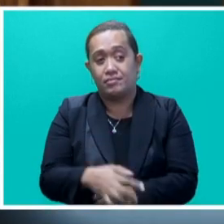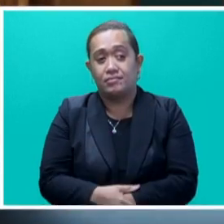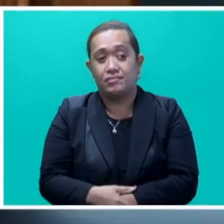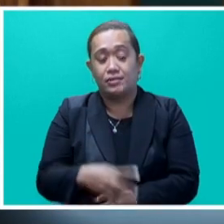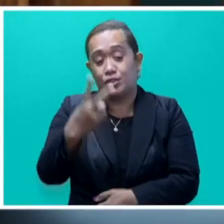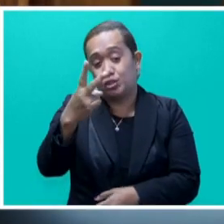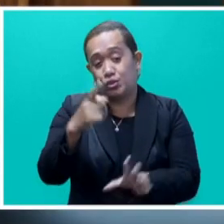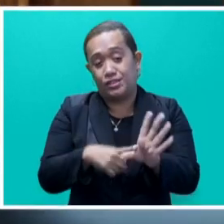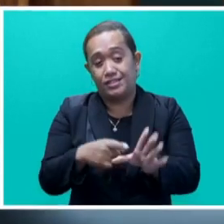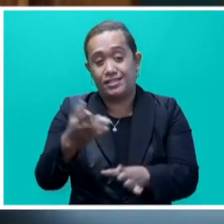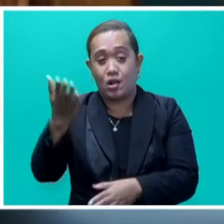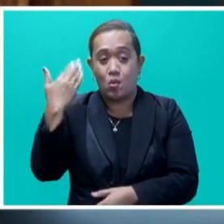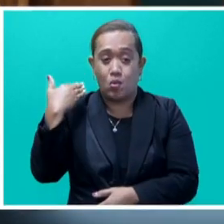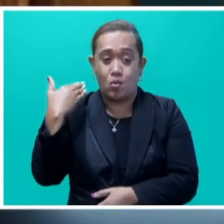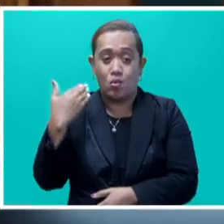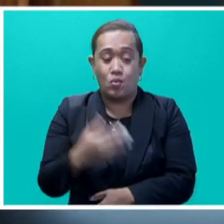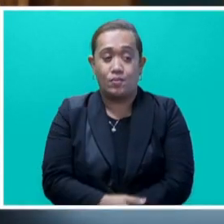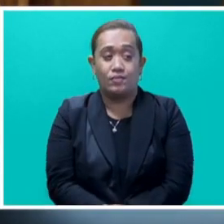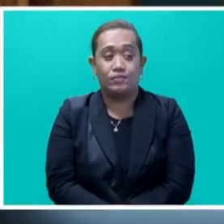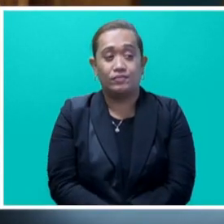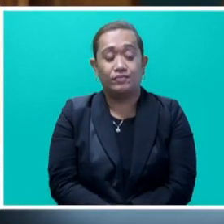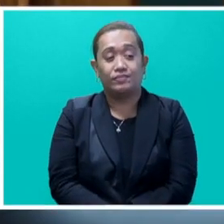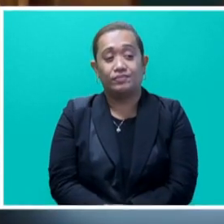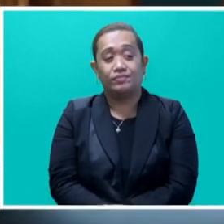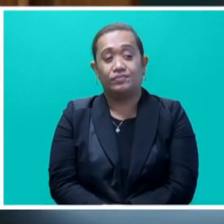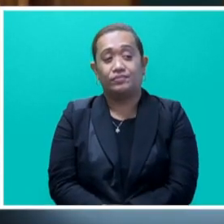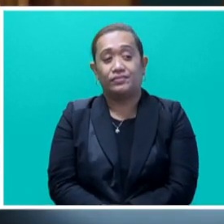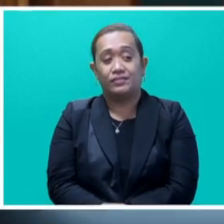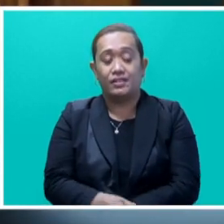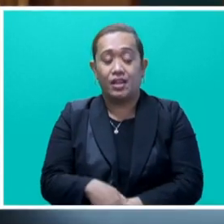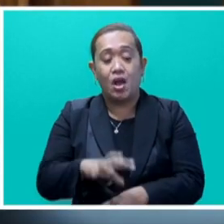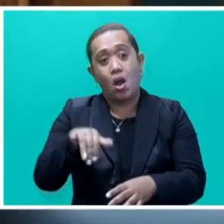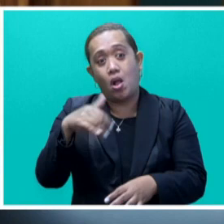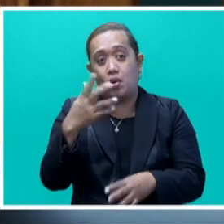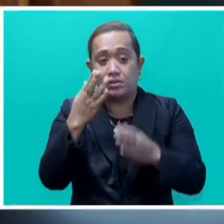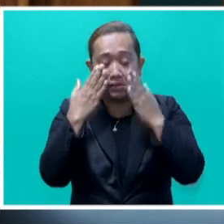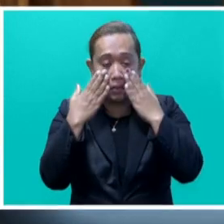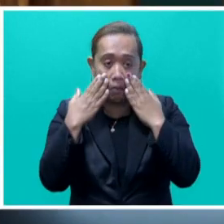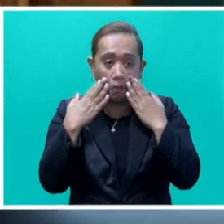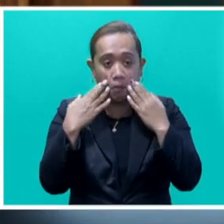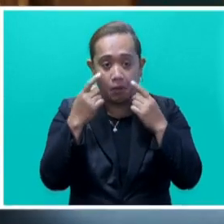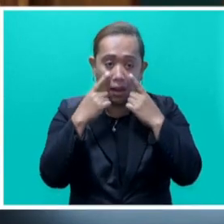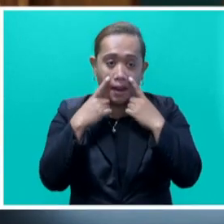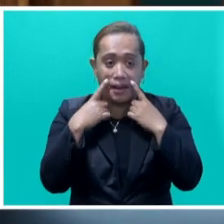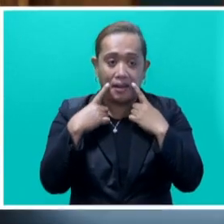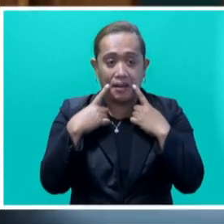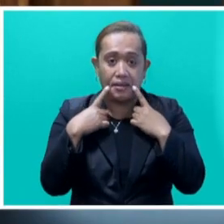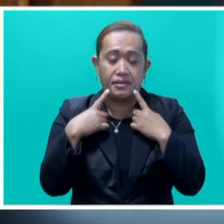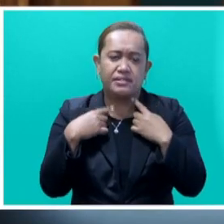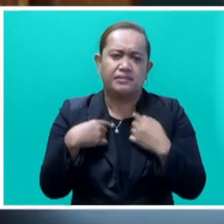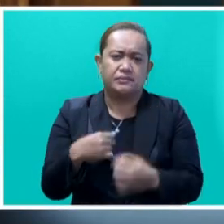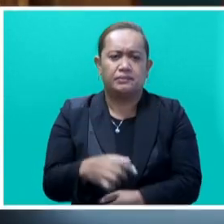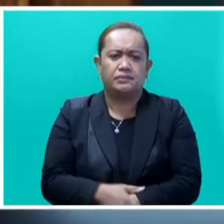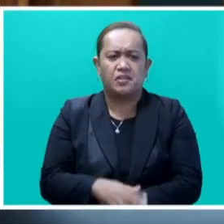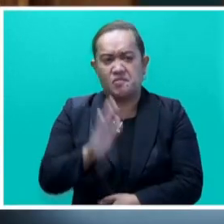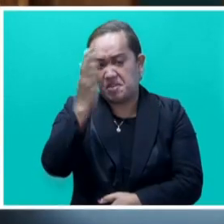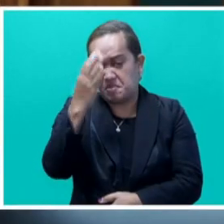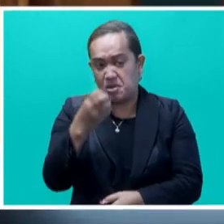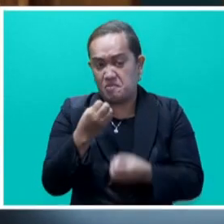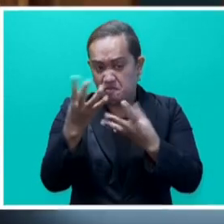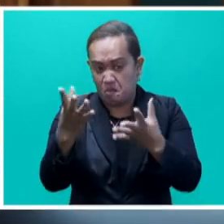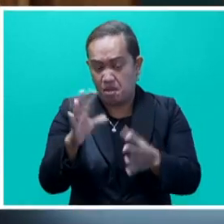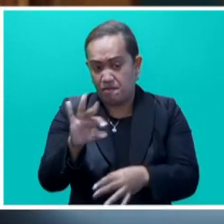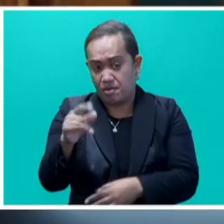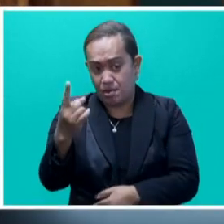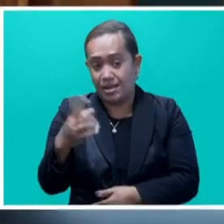ago, and is crying consistently over the Facebook pages to inform everyone. But